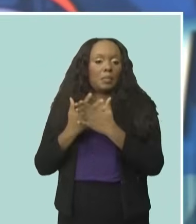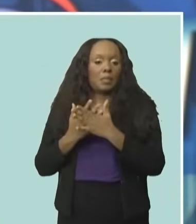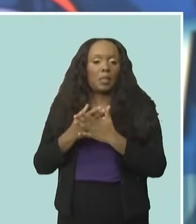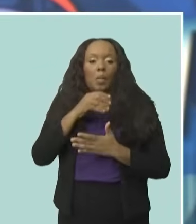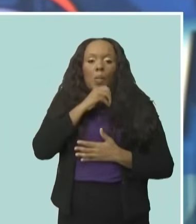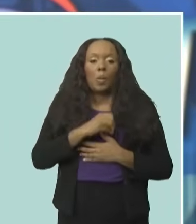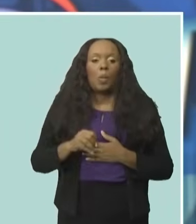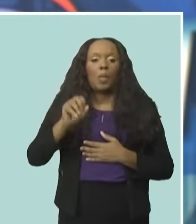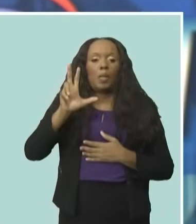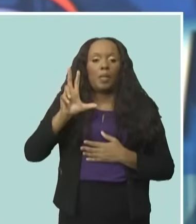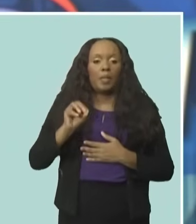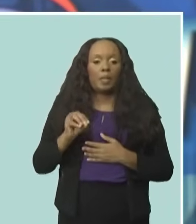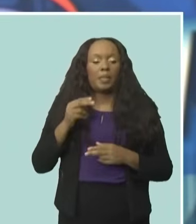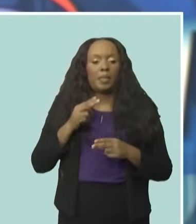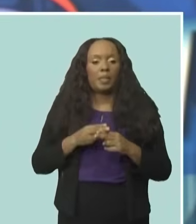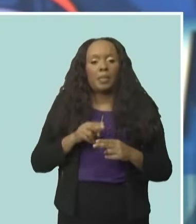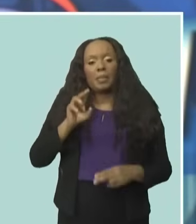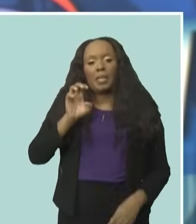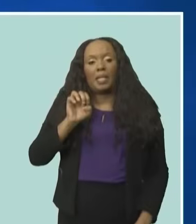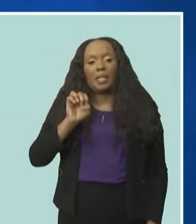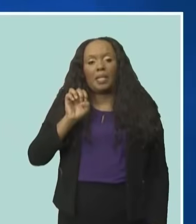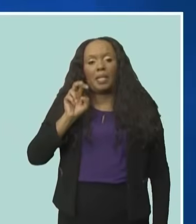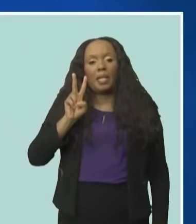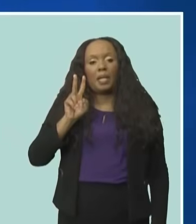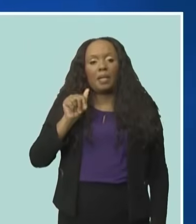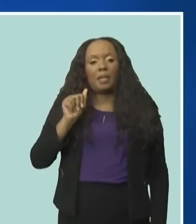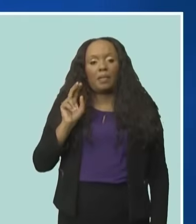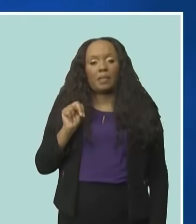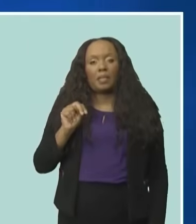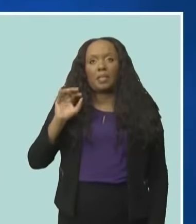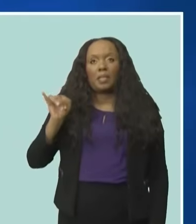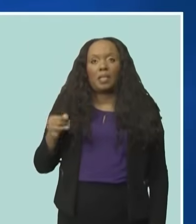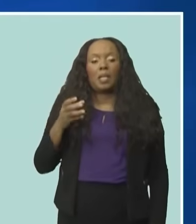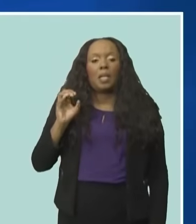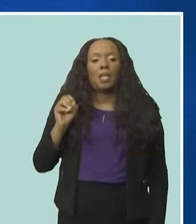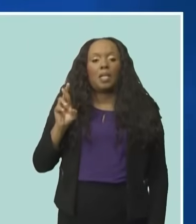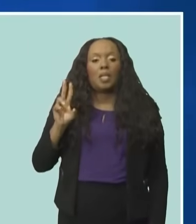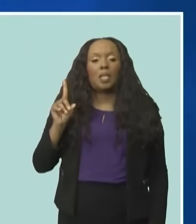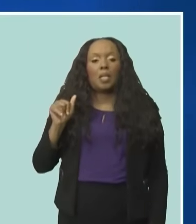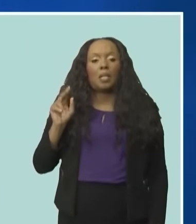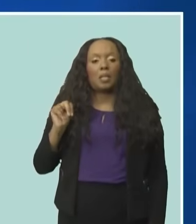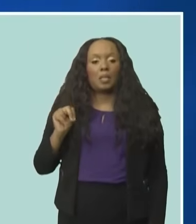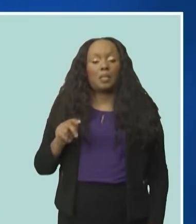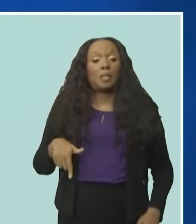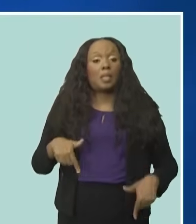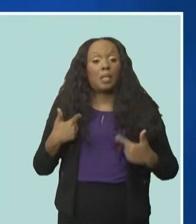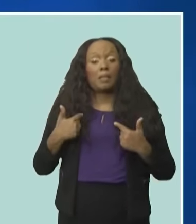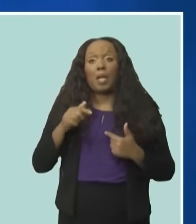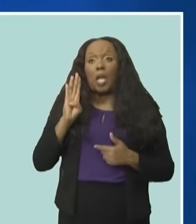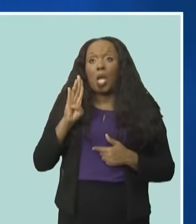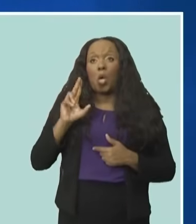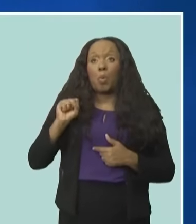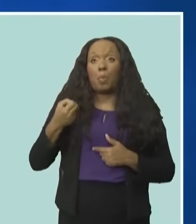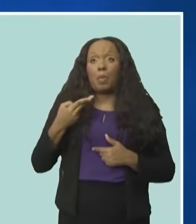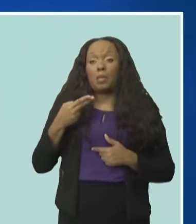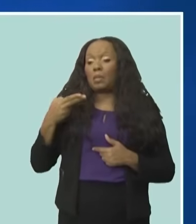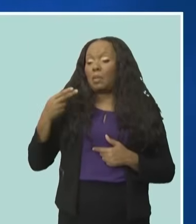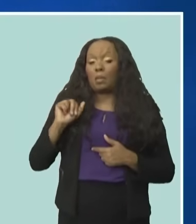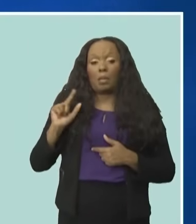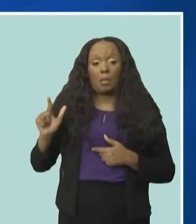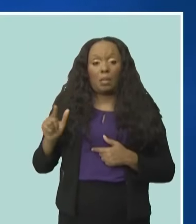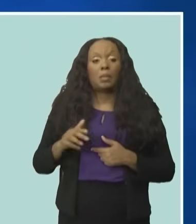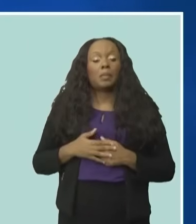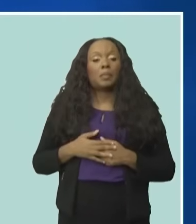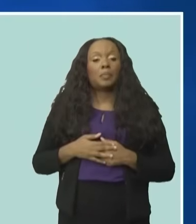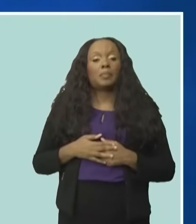Dodds on a murder charge. He is 30-year-old Evan Raheem Andre Jordan of Barracks Road, Bush Hall, St.